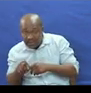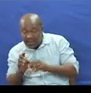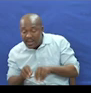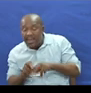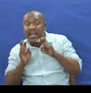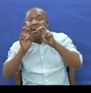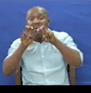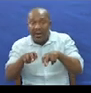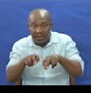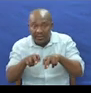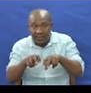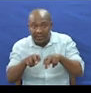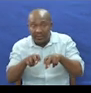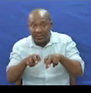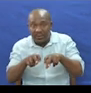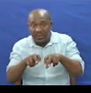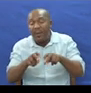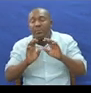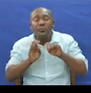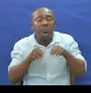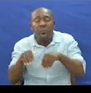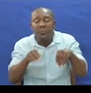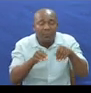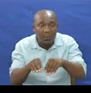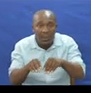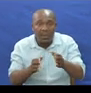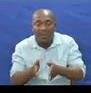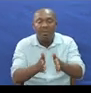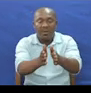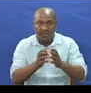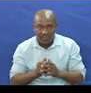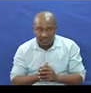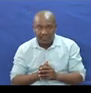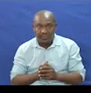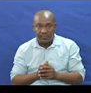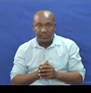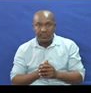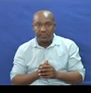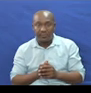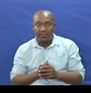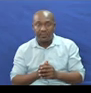Did the cat pass through the tunnel? Give reasons.